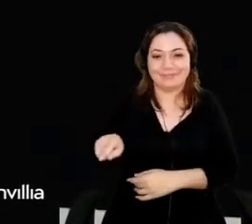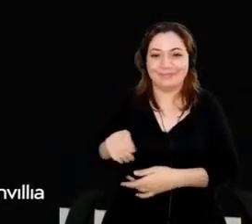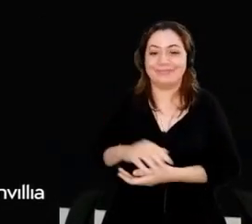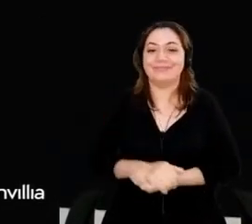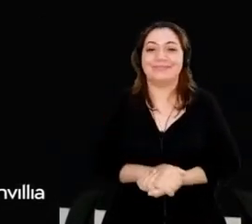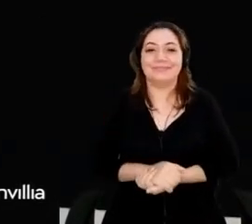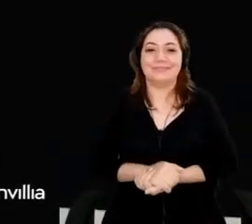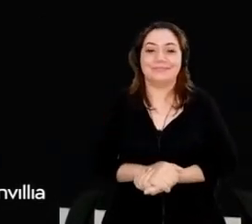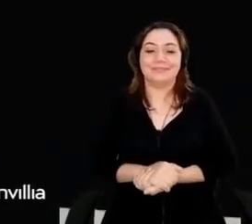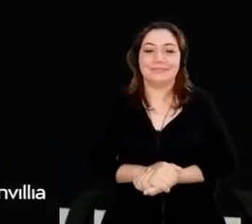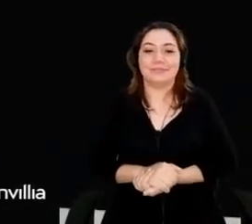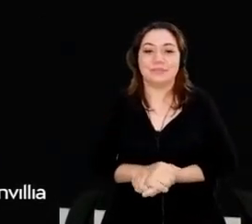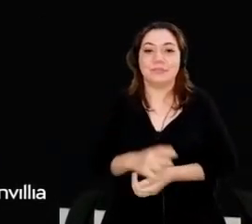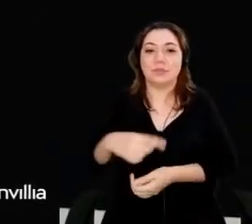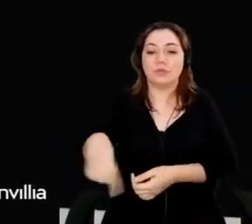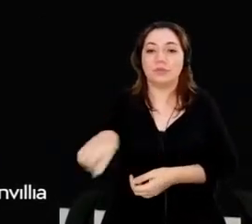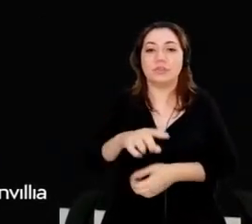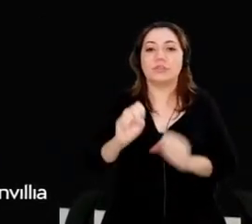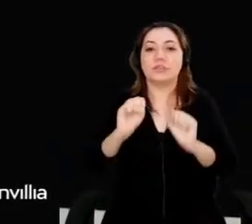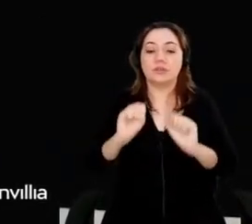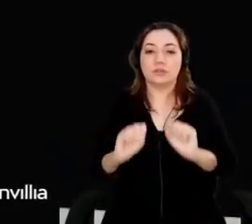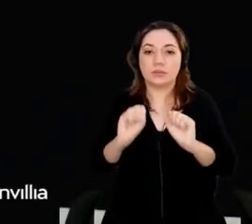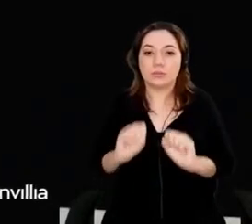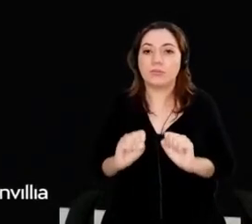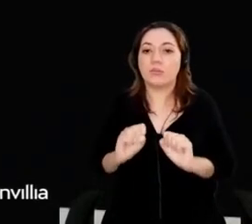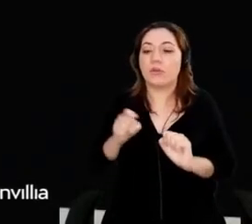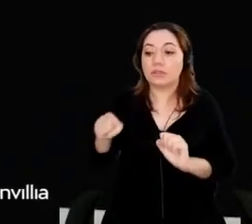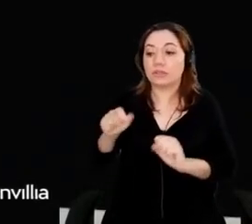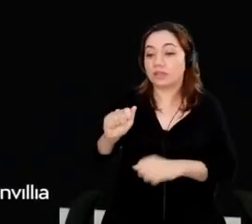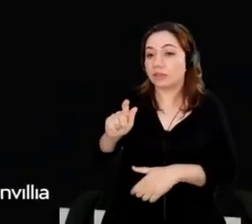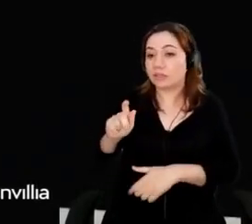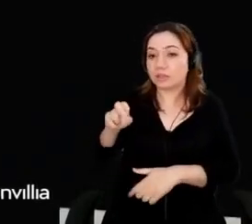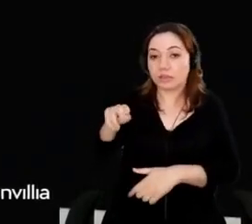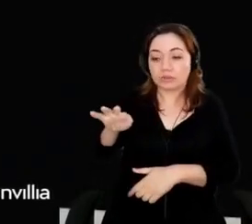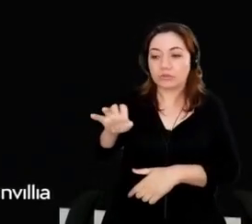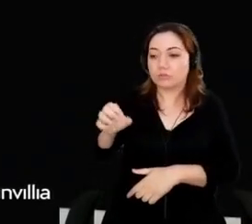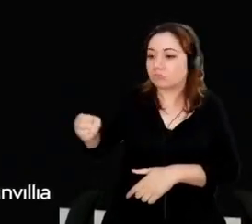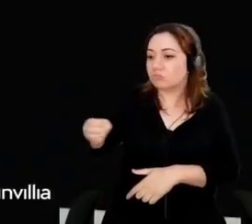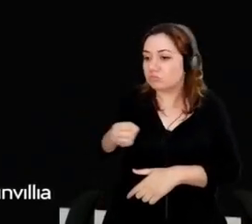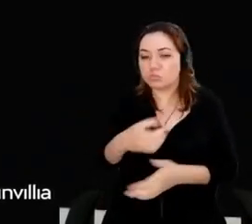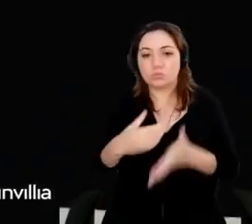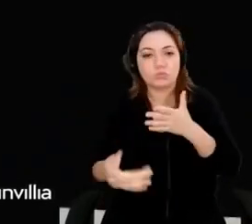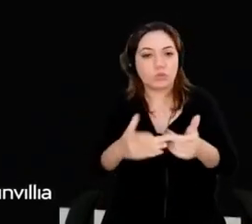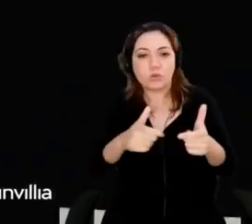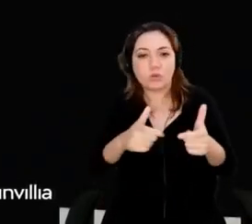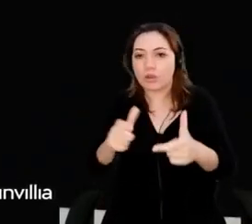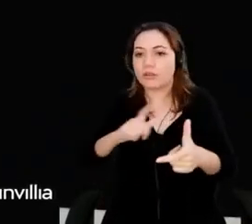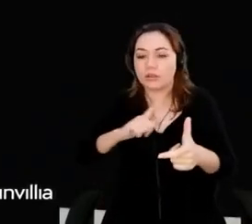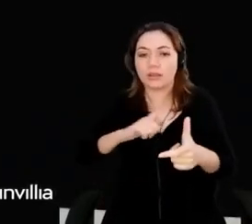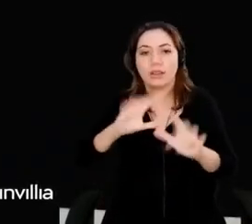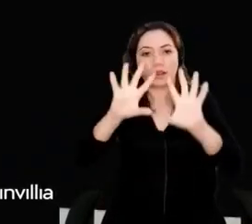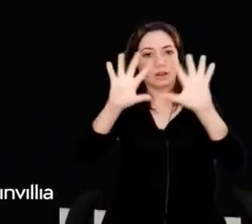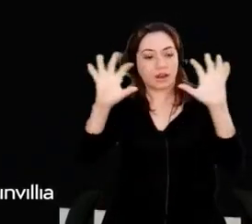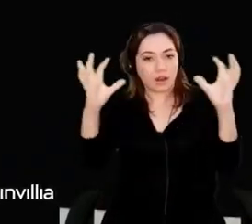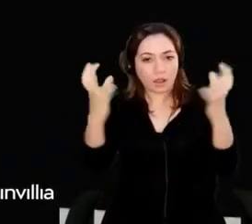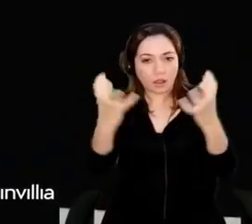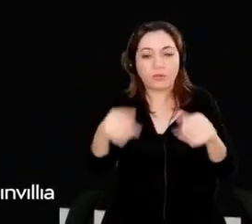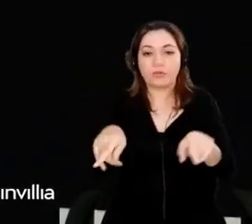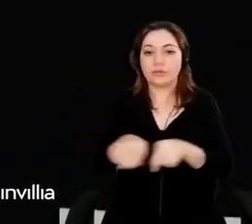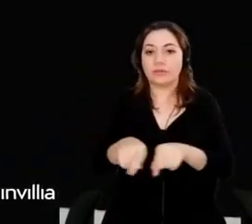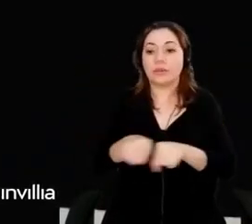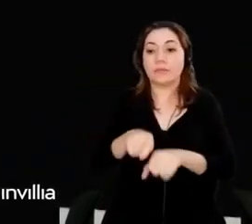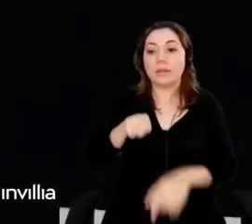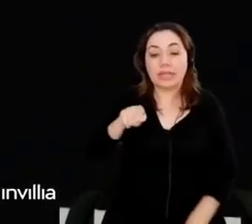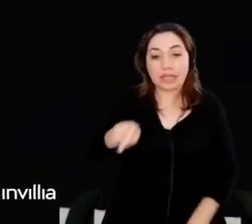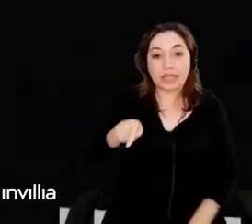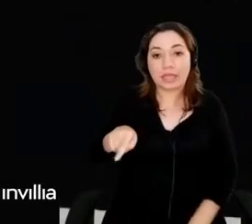You can deploy these agents anywhere your organization has their cloud. And the agents are fully open